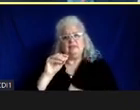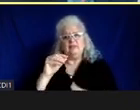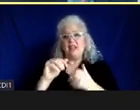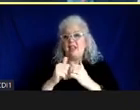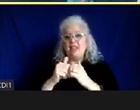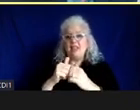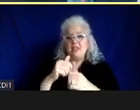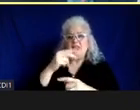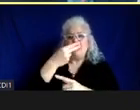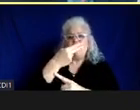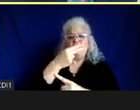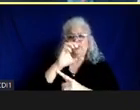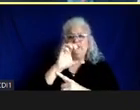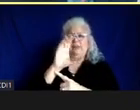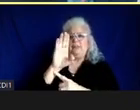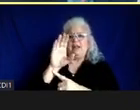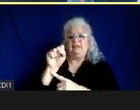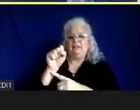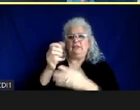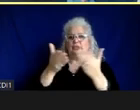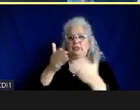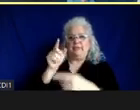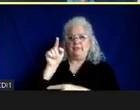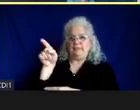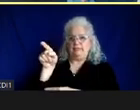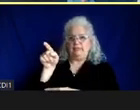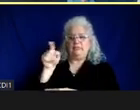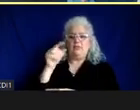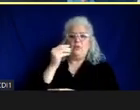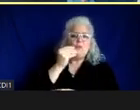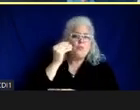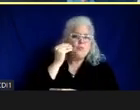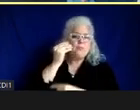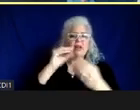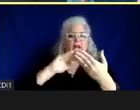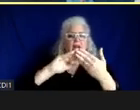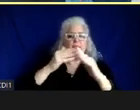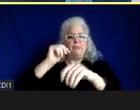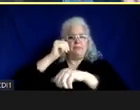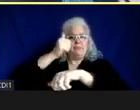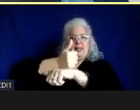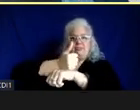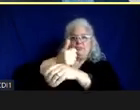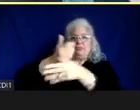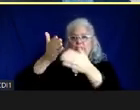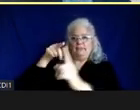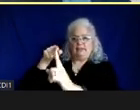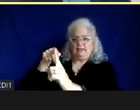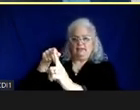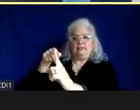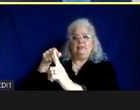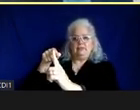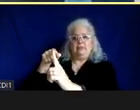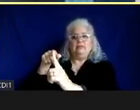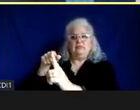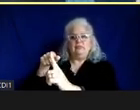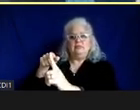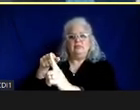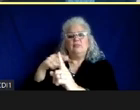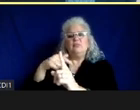home and community-based waivers in the state. And when we looked at the populations and who's being served with them,